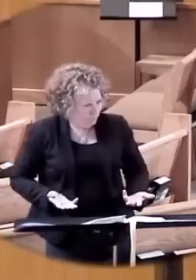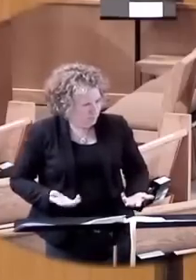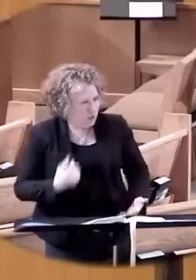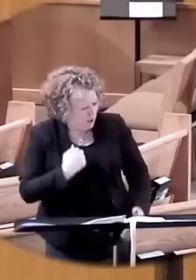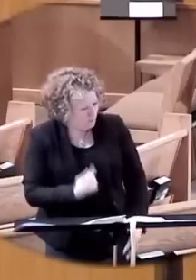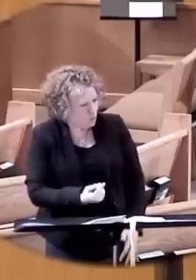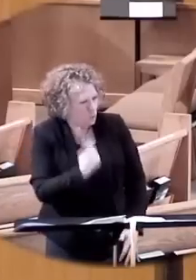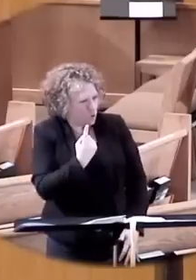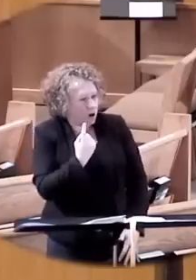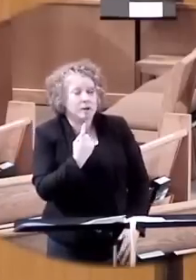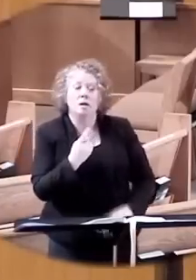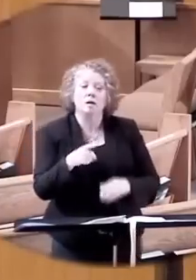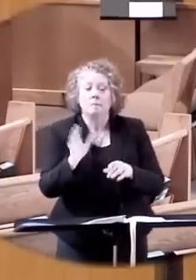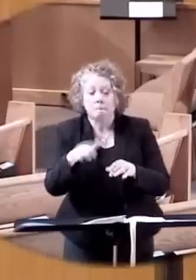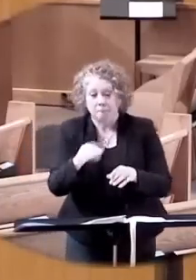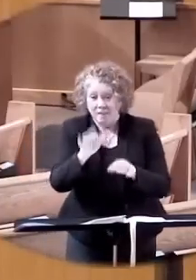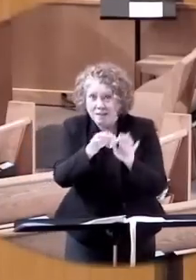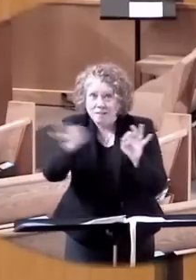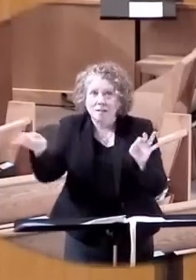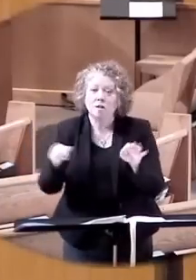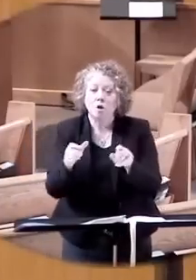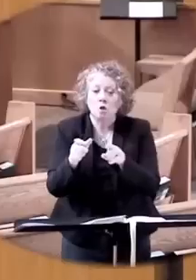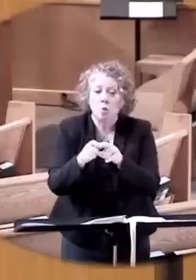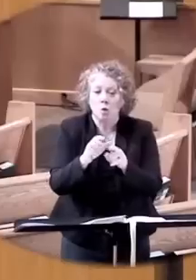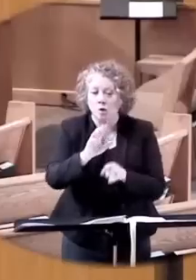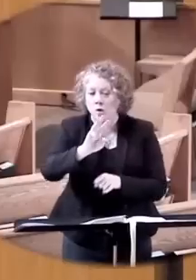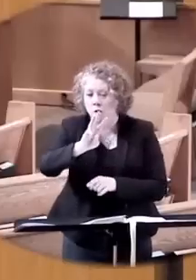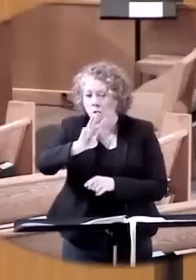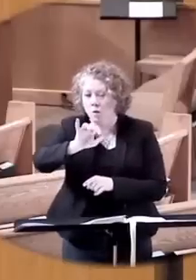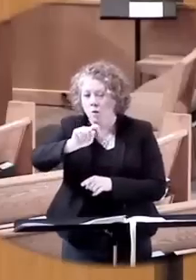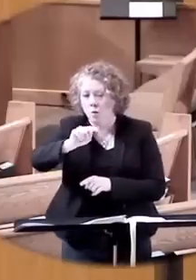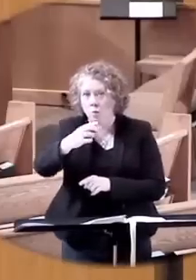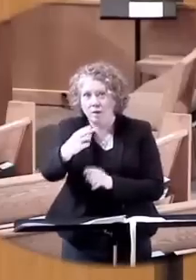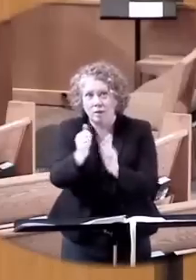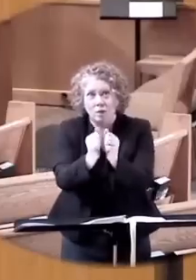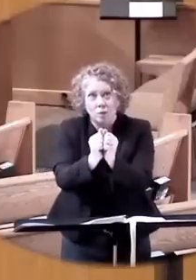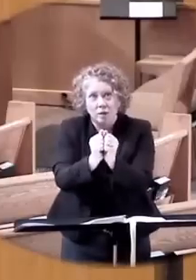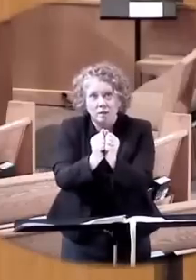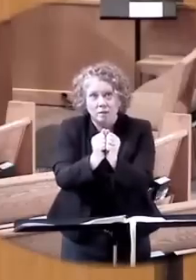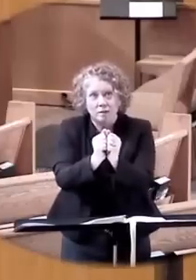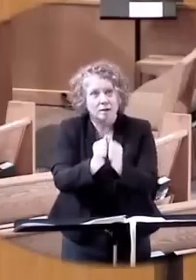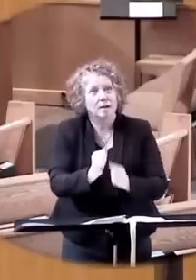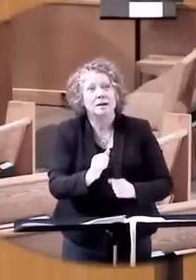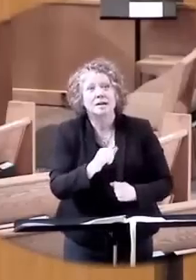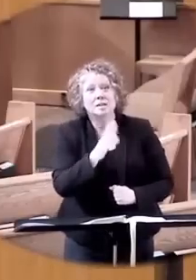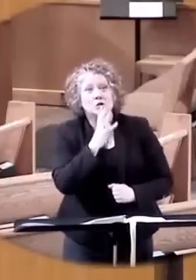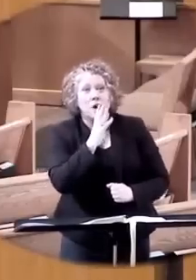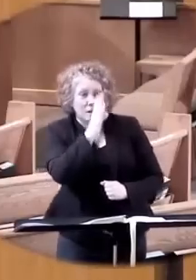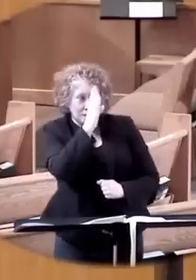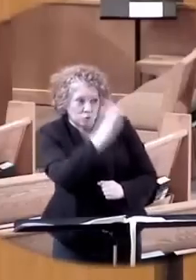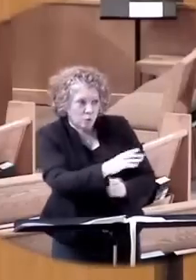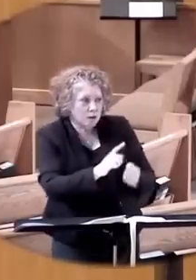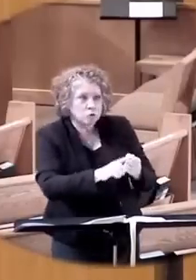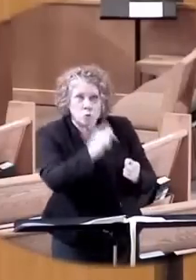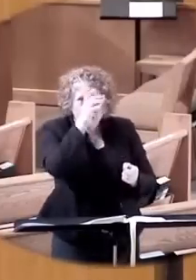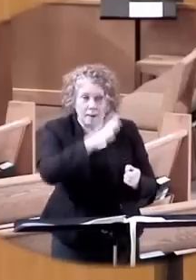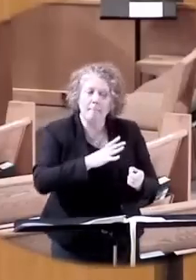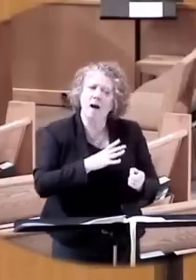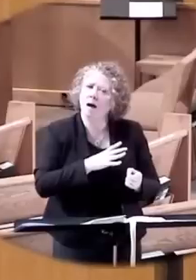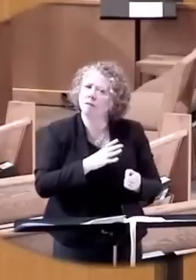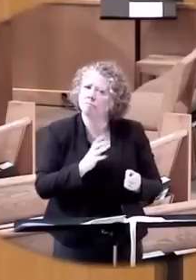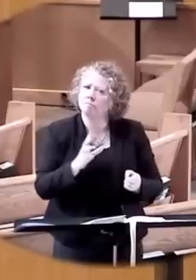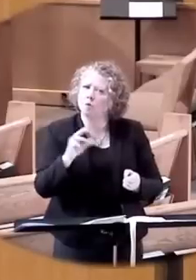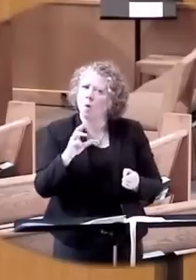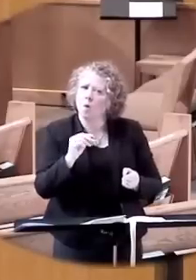The word "with." Jesus isn't speaking to the man, but he was speaking